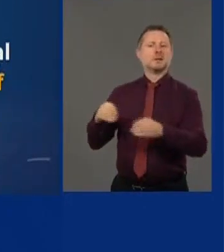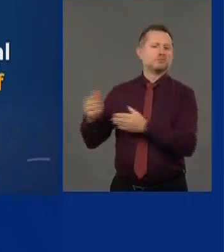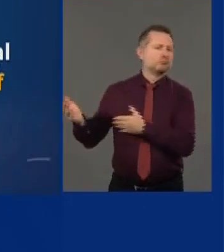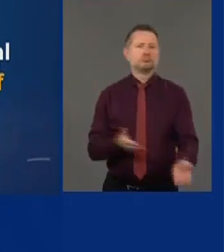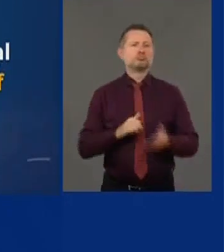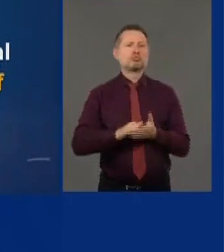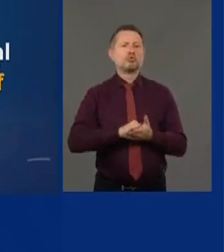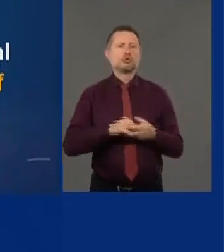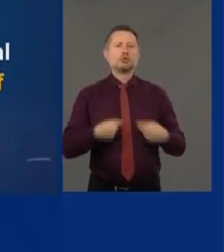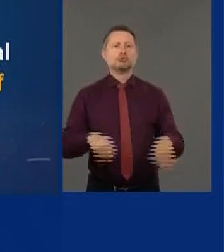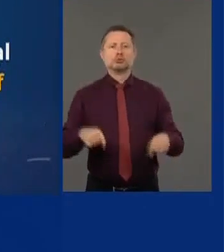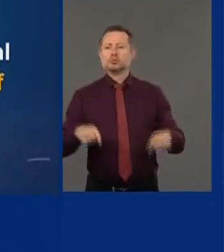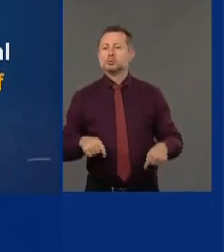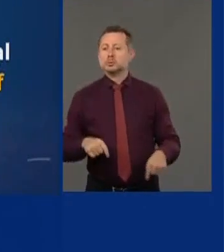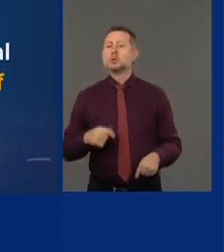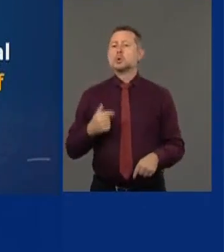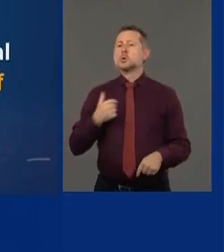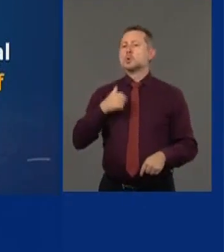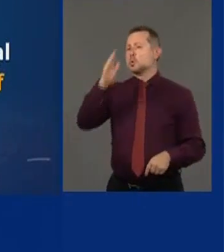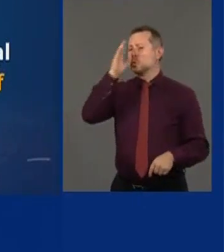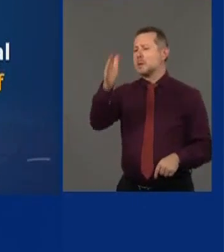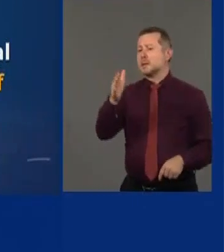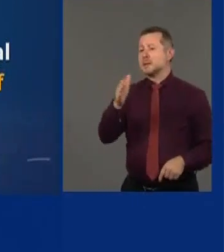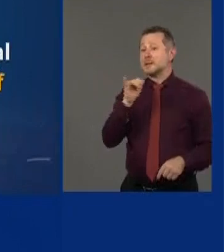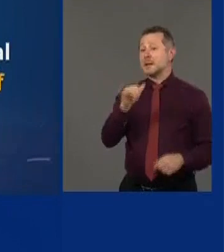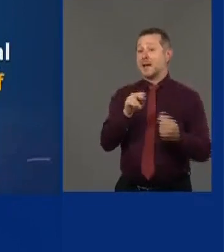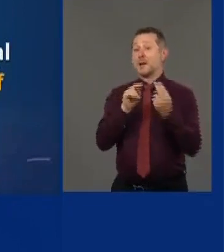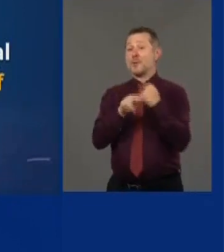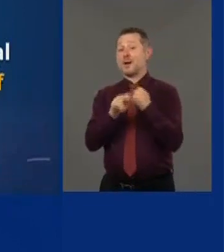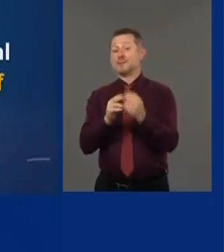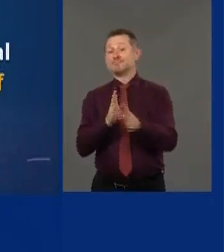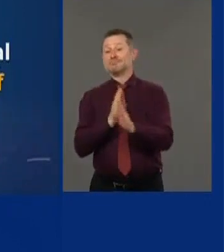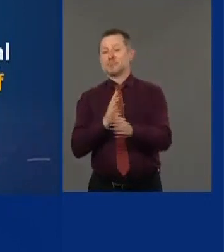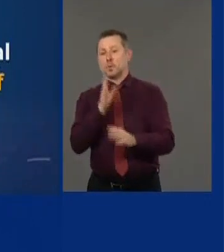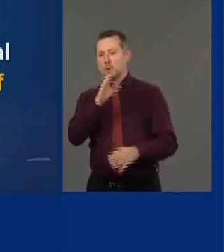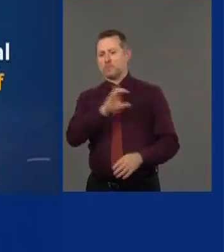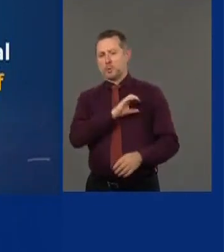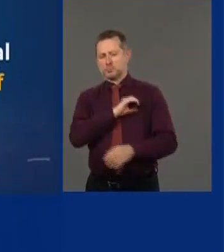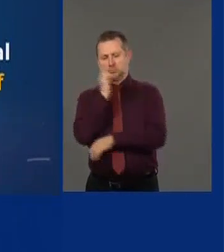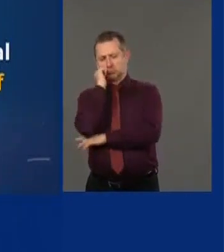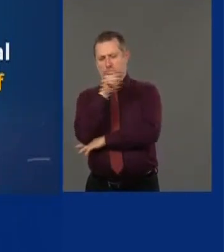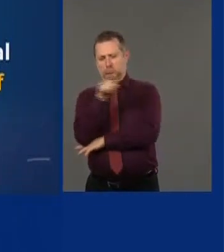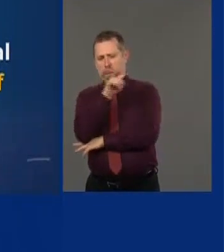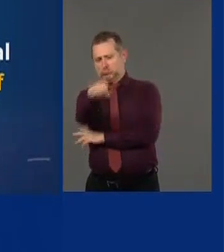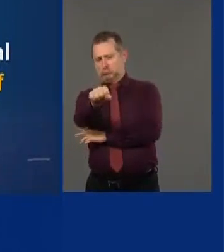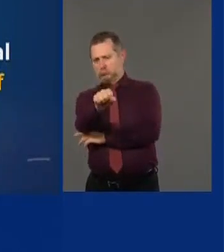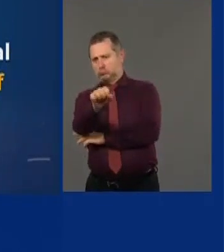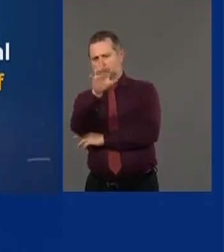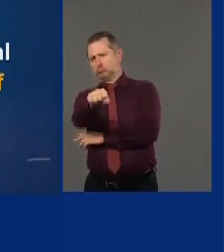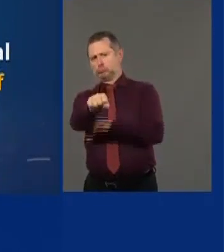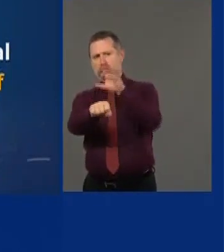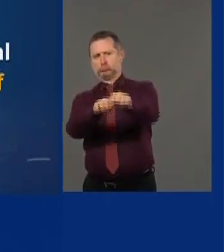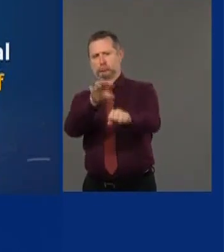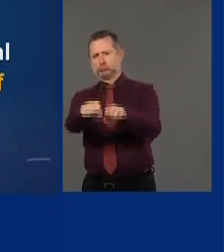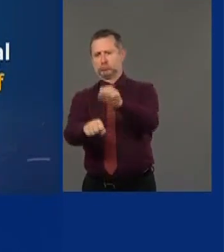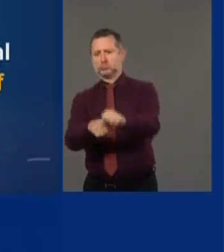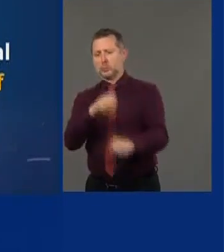focusing on that route for the transmission of the fireworks. We'll also be helping local governments